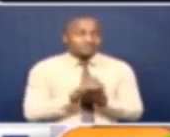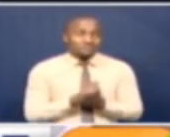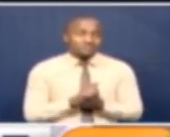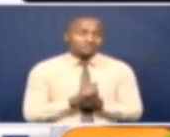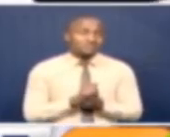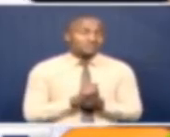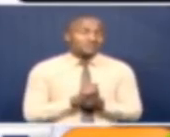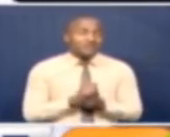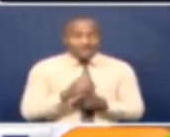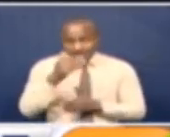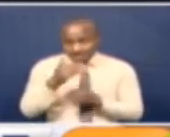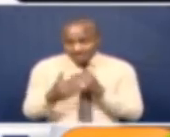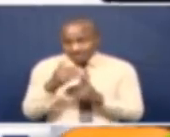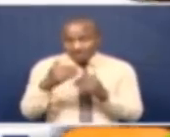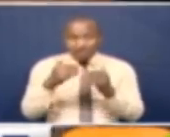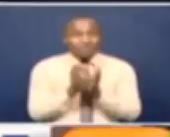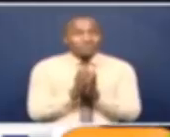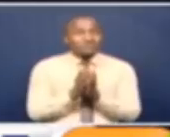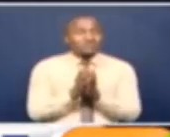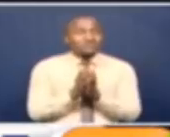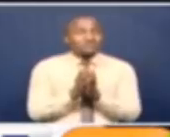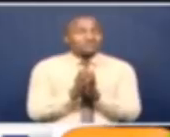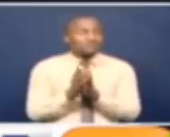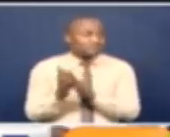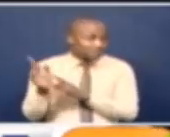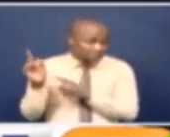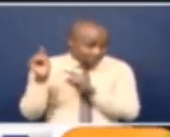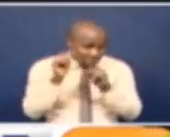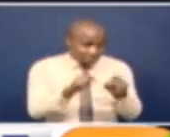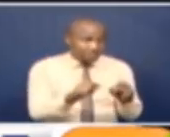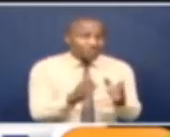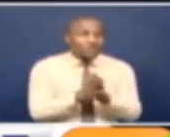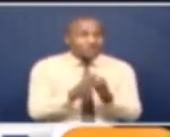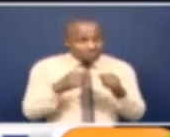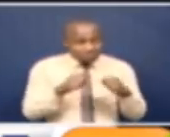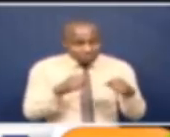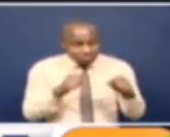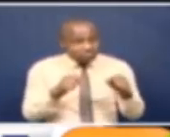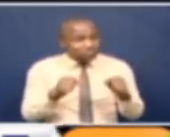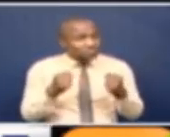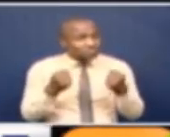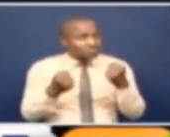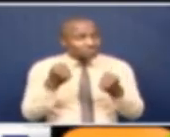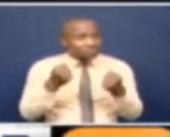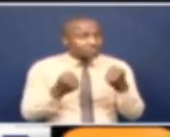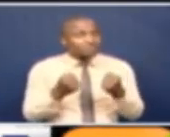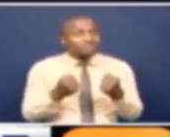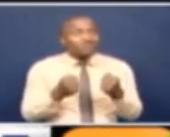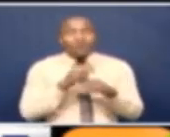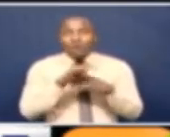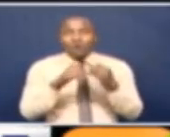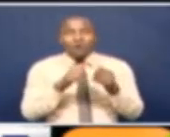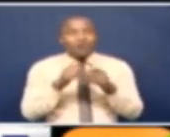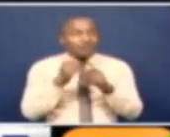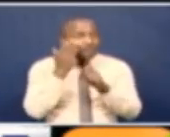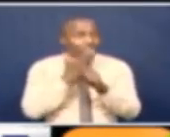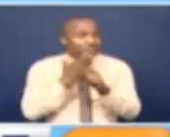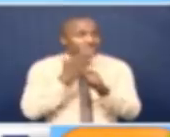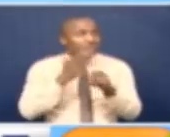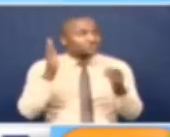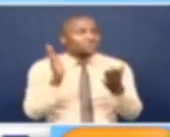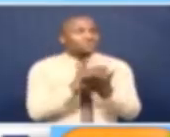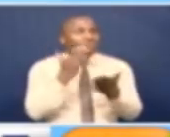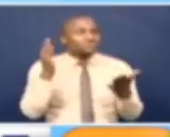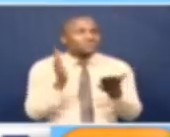the neighboring communities descended into the scene with motorbikes and pickups. To do what? And they took all the meat. That's very convenient. I